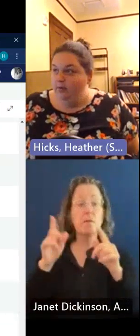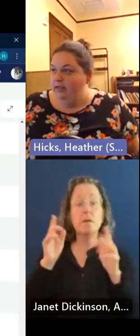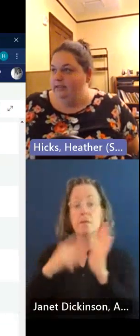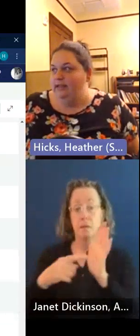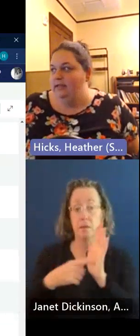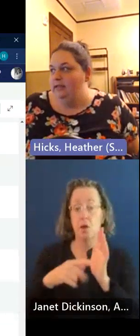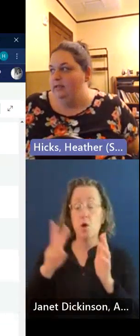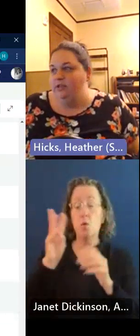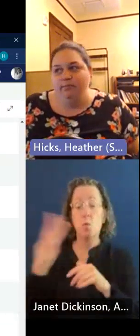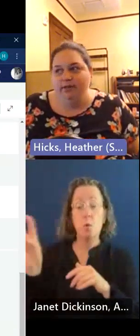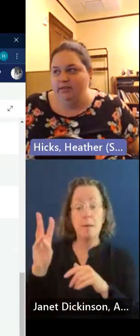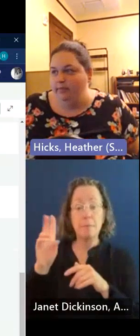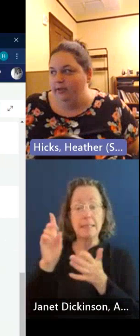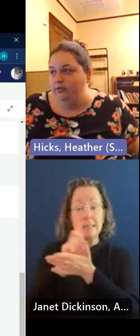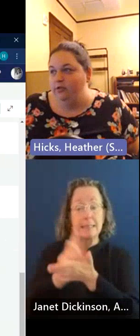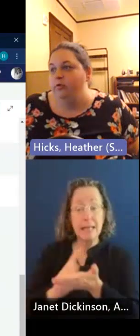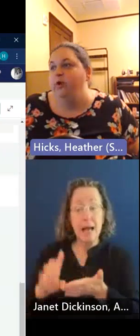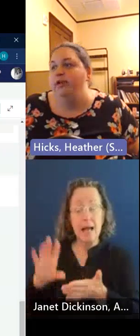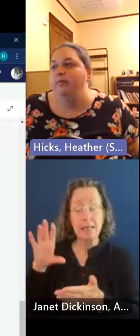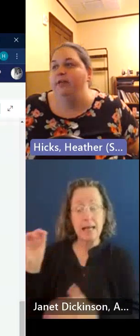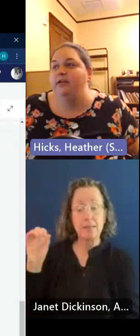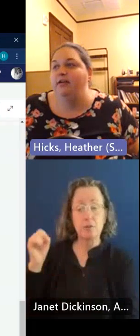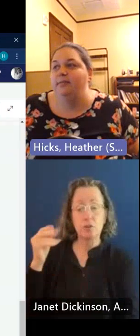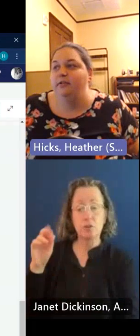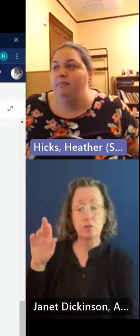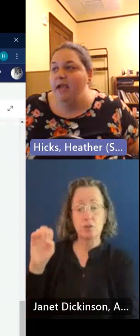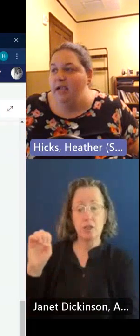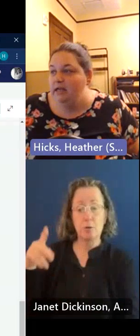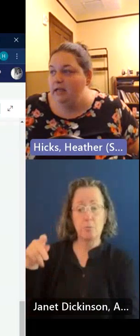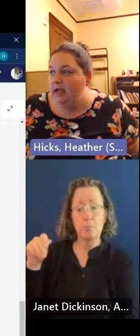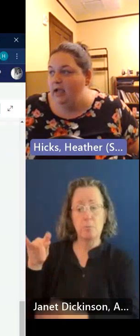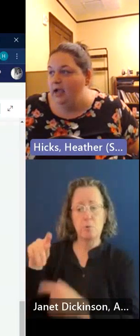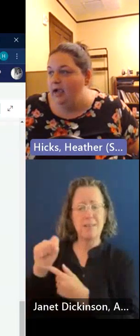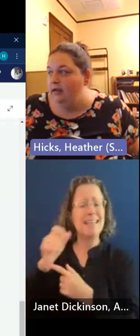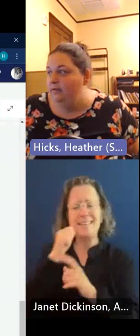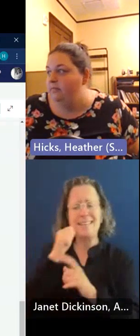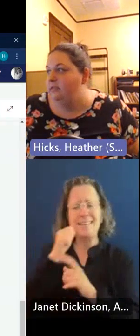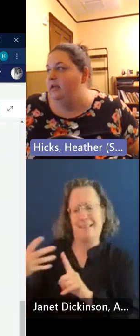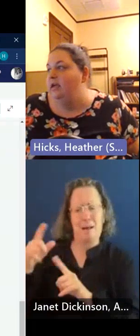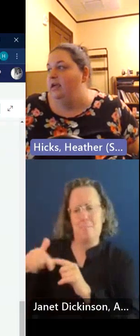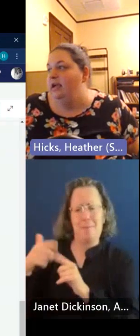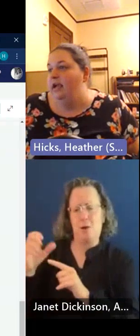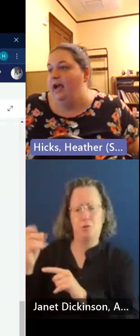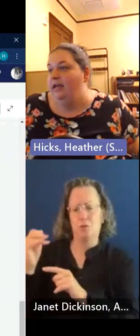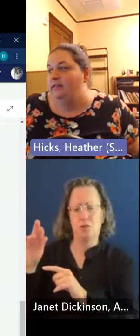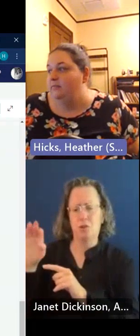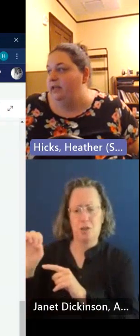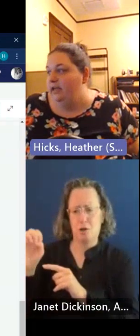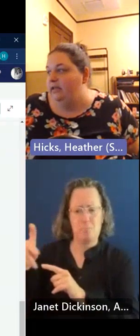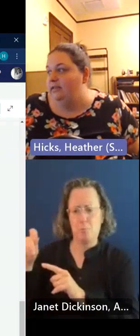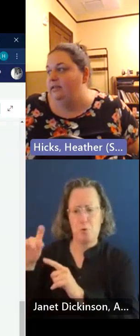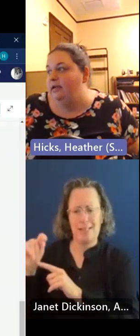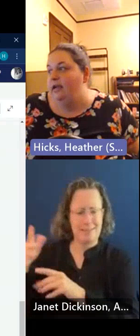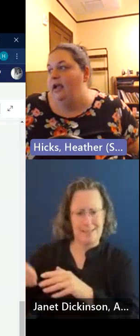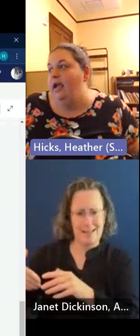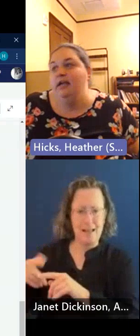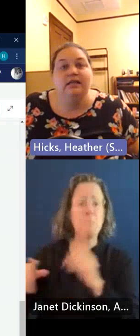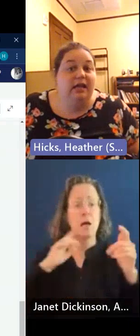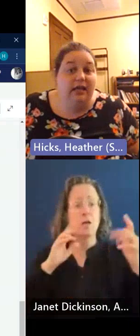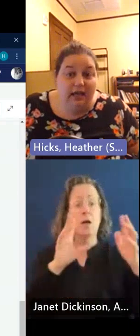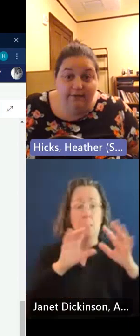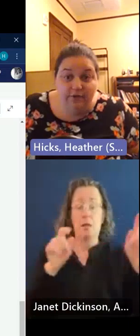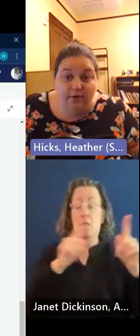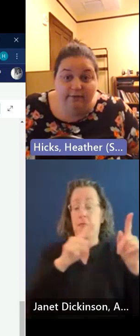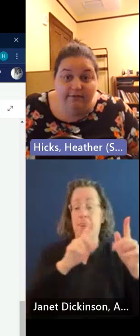and SharePoint's not built out super well yet, but it talks about the main items. It has some links,